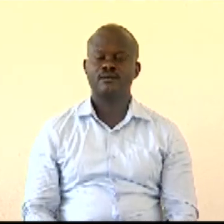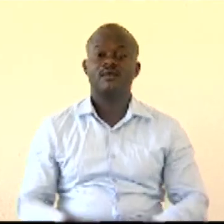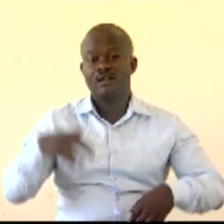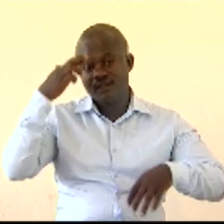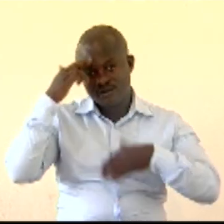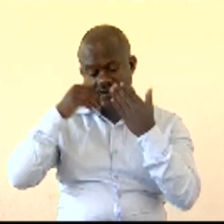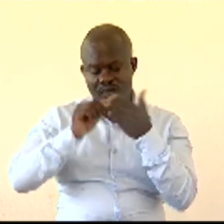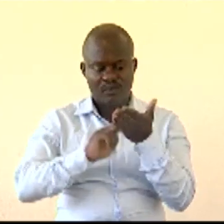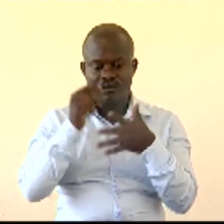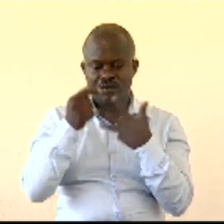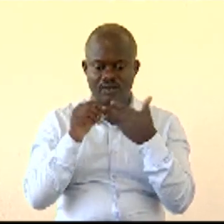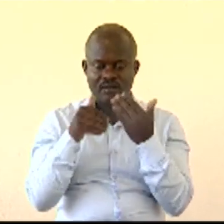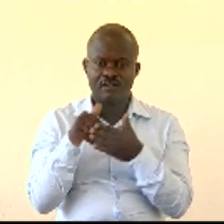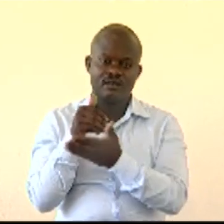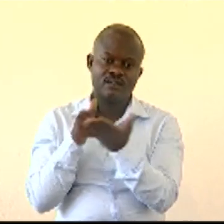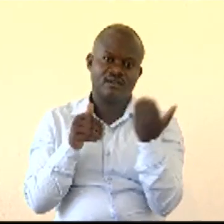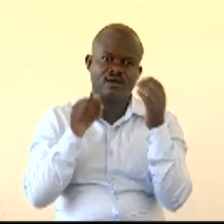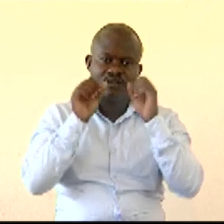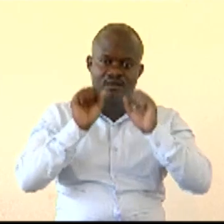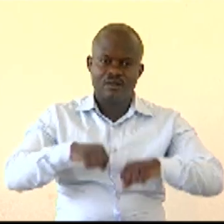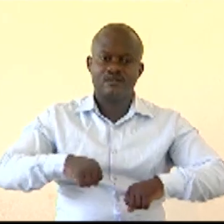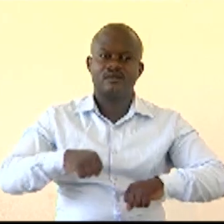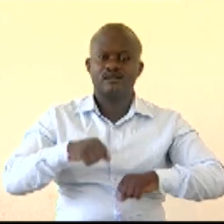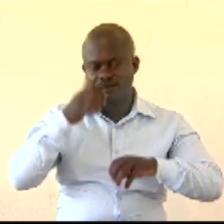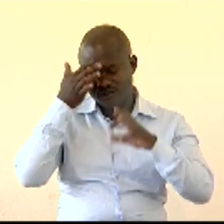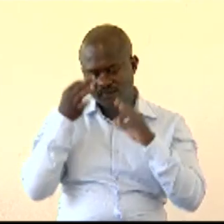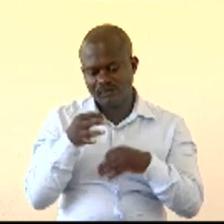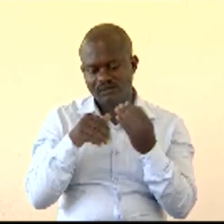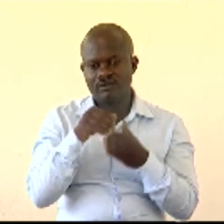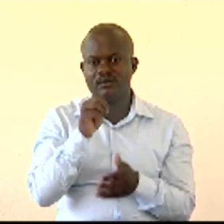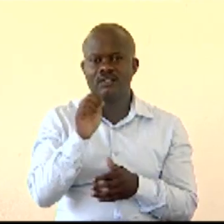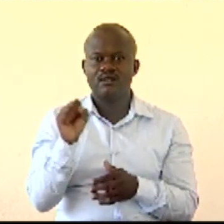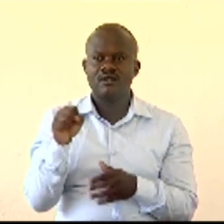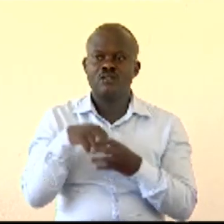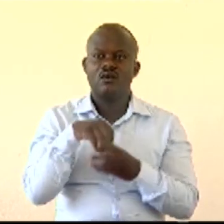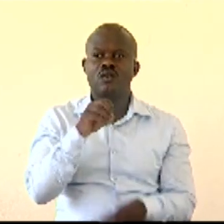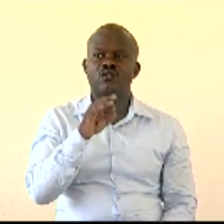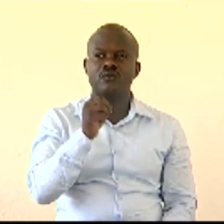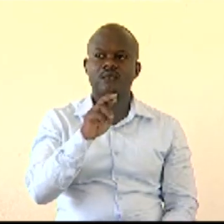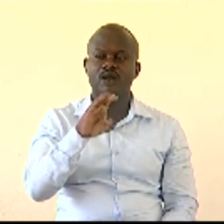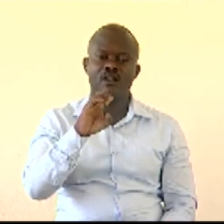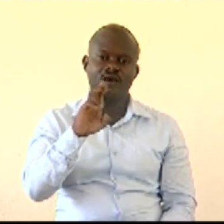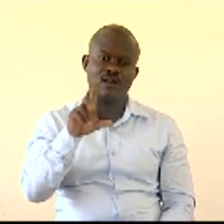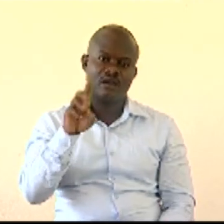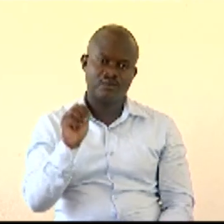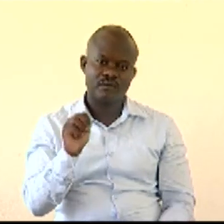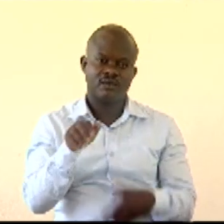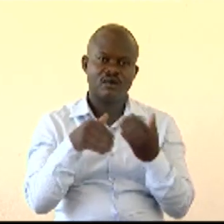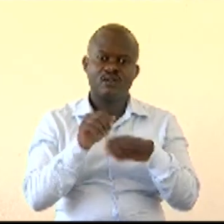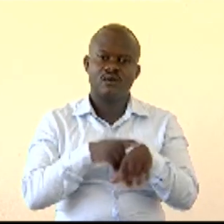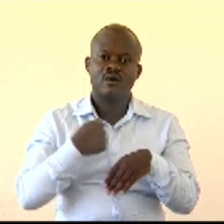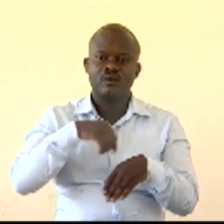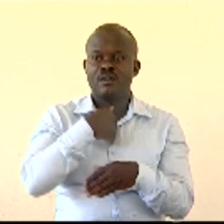Remember, using those values, we can determine the mass number of a molecule, the molecular mass when we have